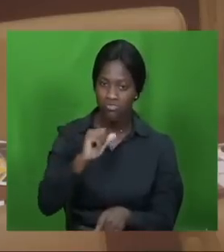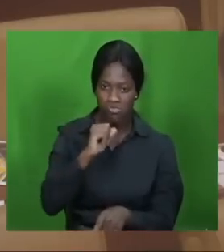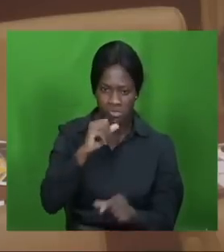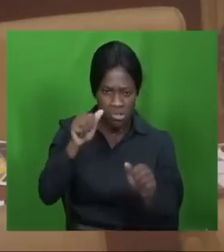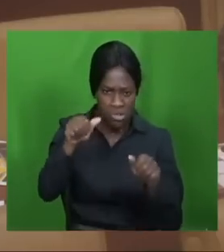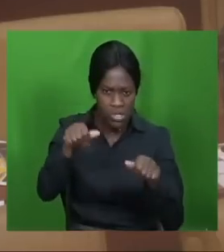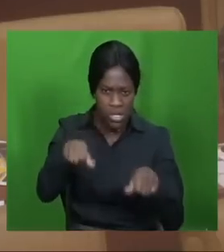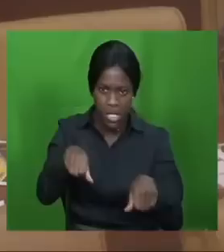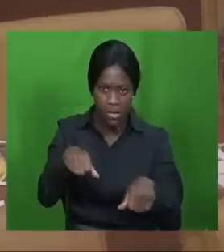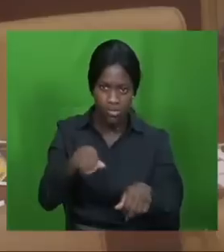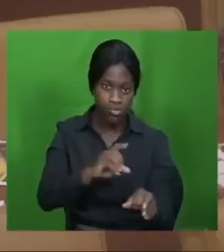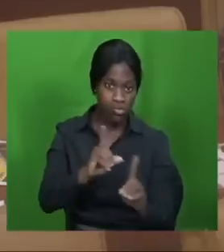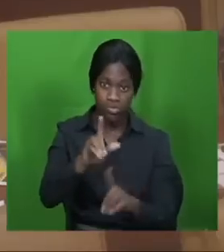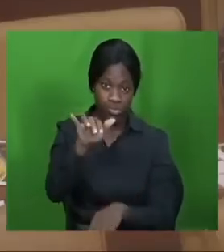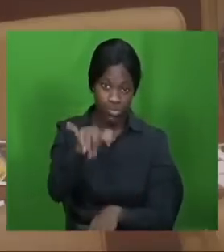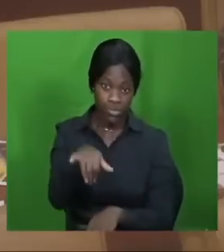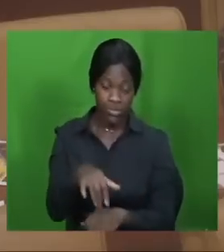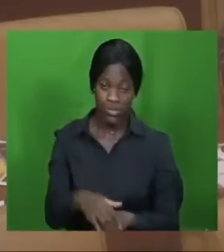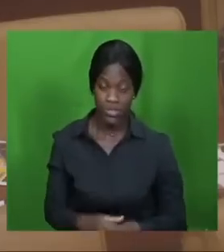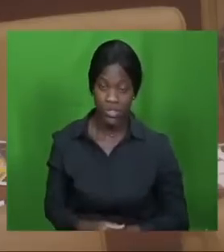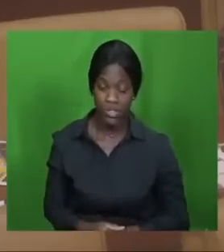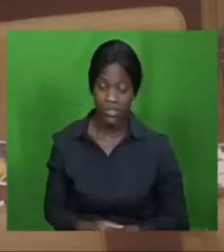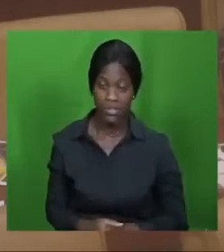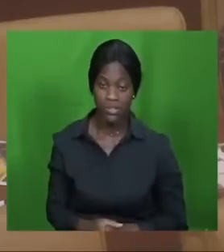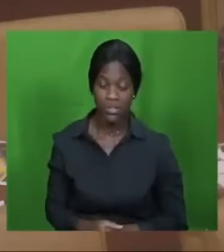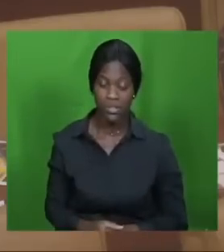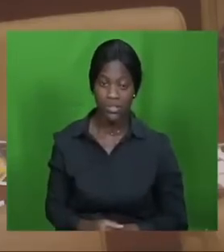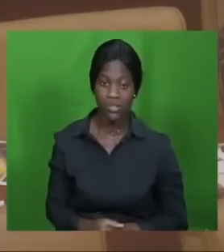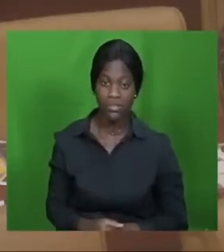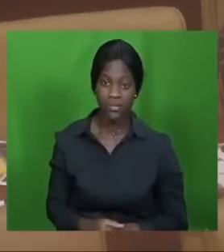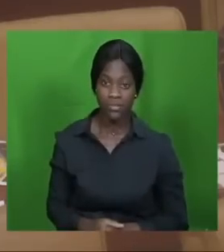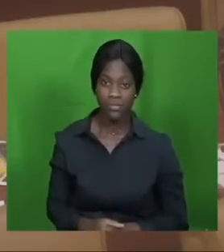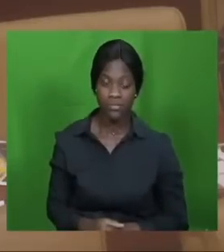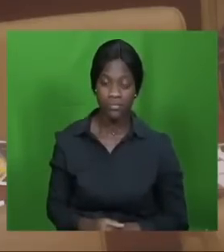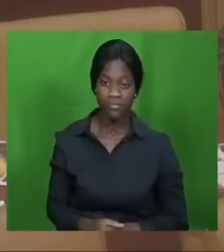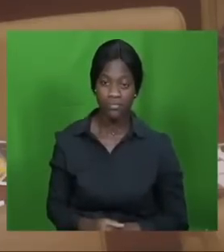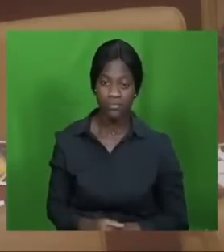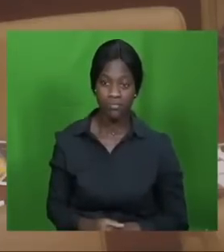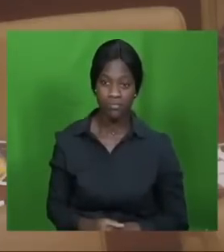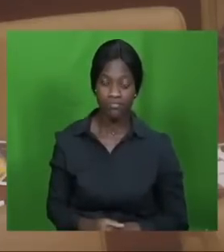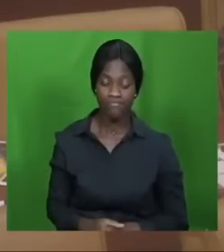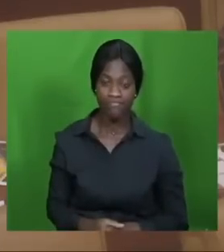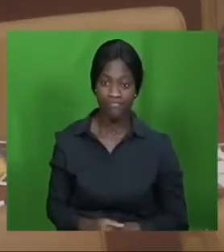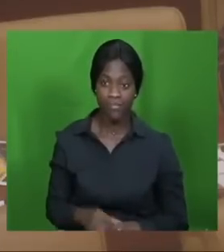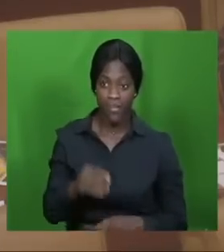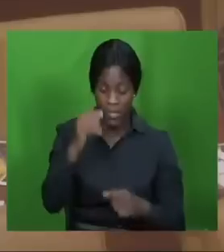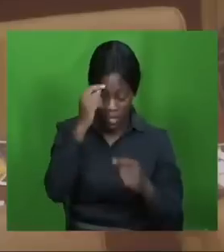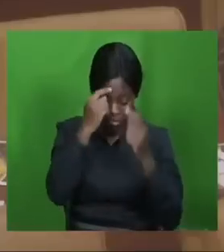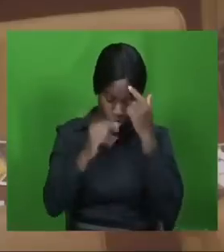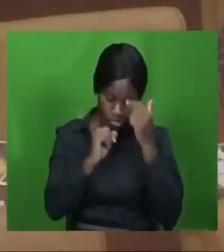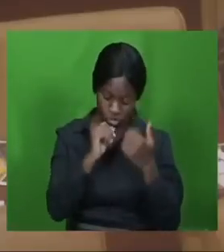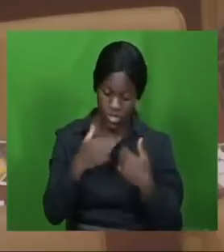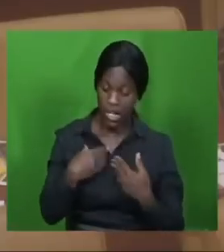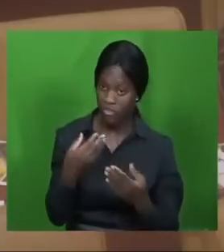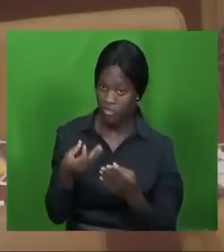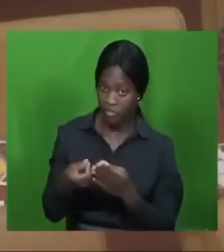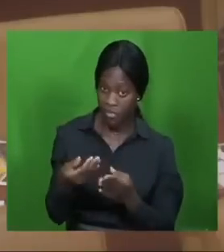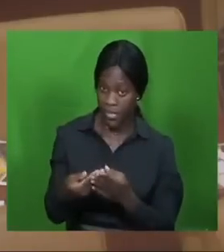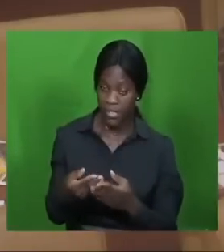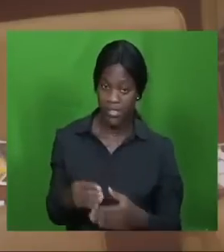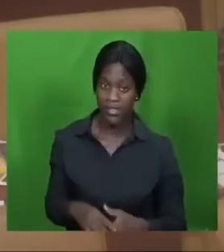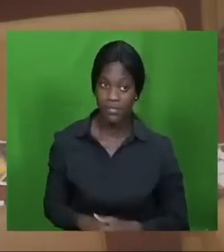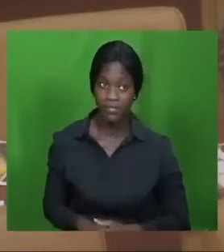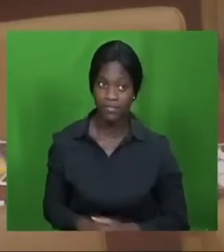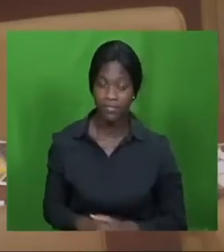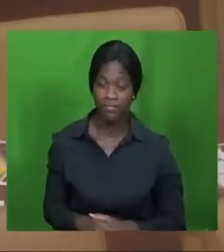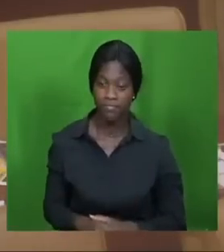able to fulfill this constitutional requirement due mainly to financial constraints. And